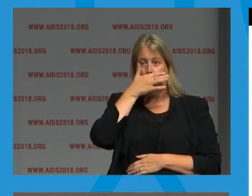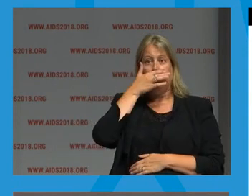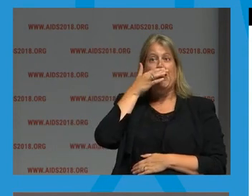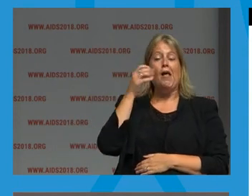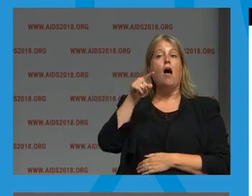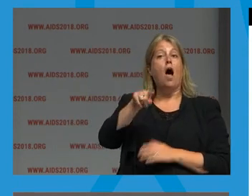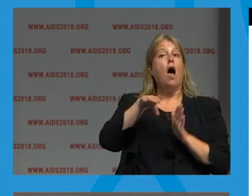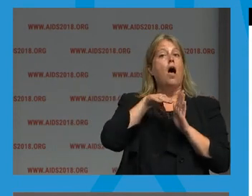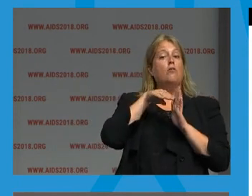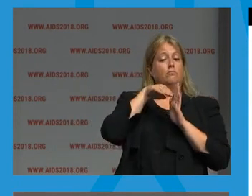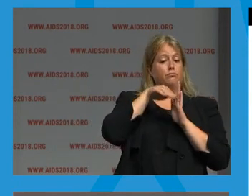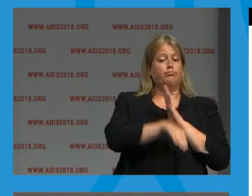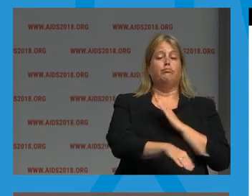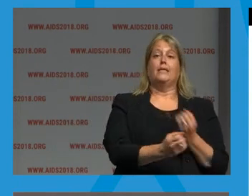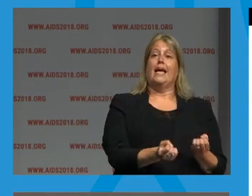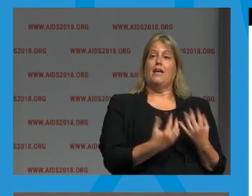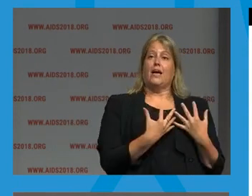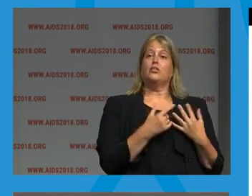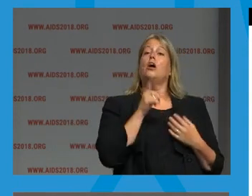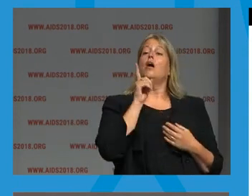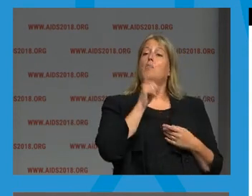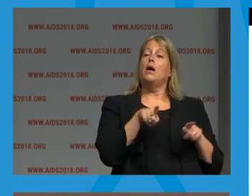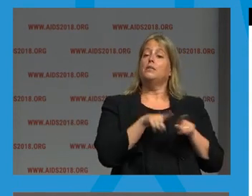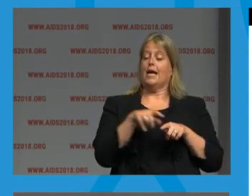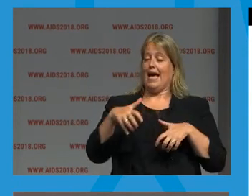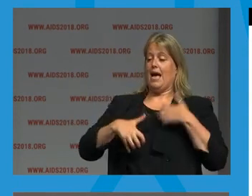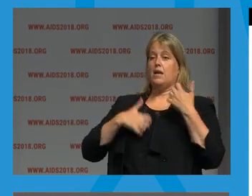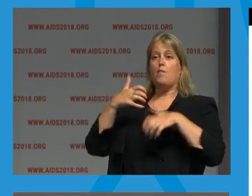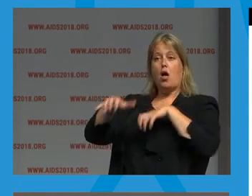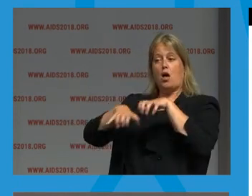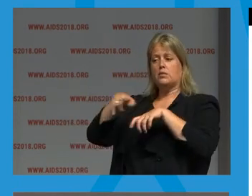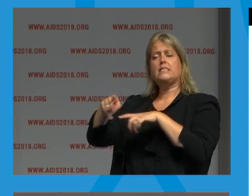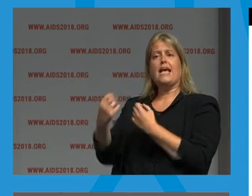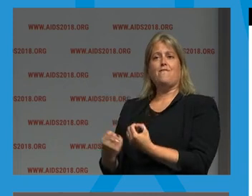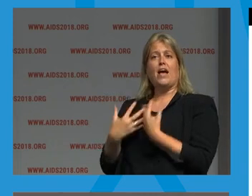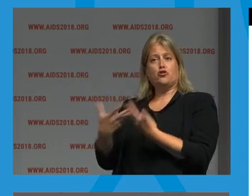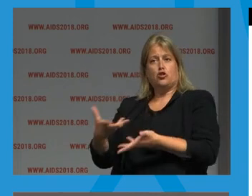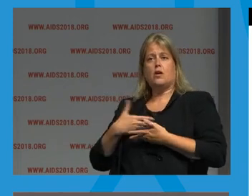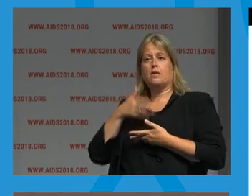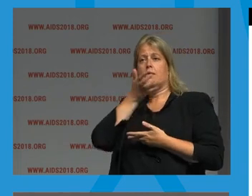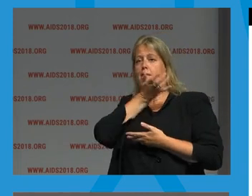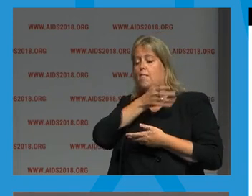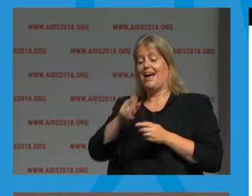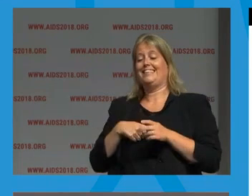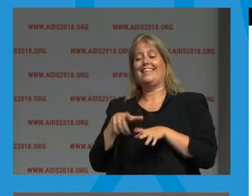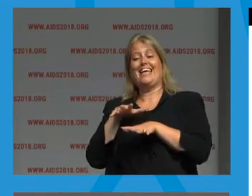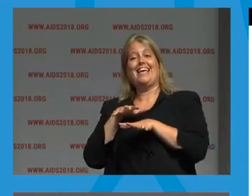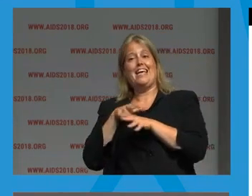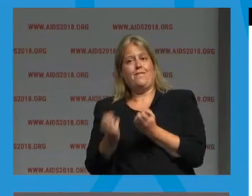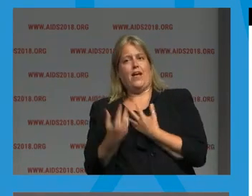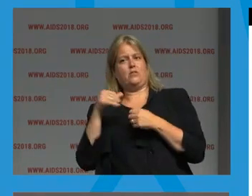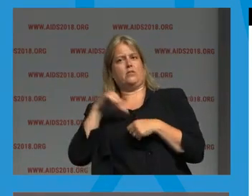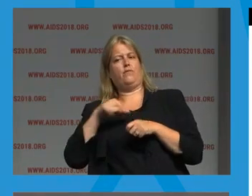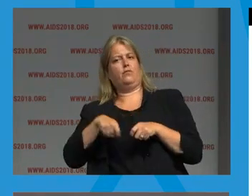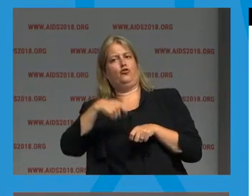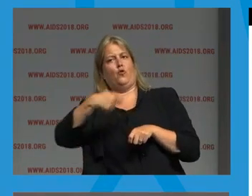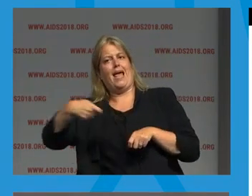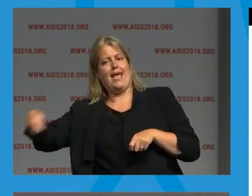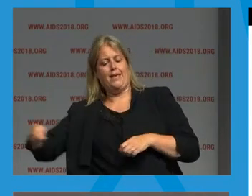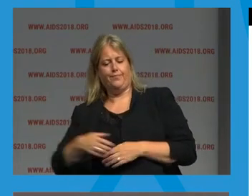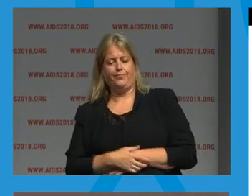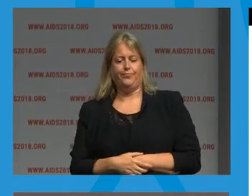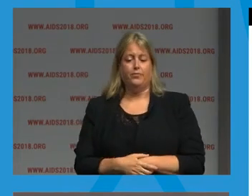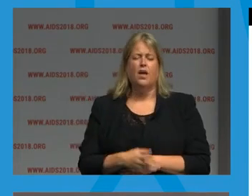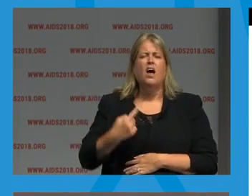had a decrease in infection, but the animals that did get infected had a delay in infection. We went on and did a study that